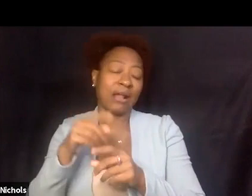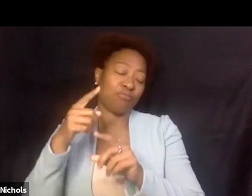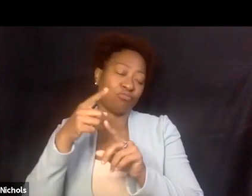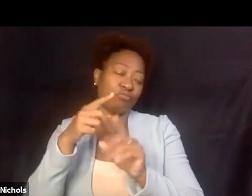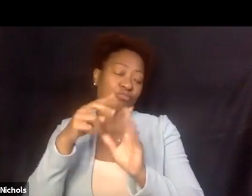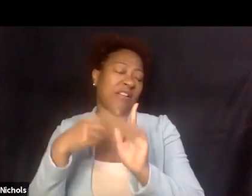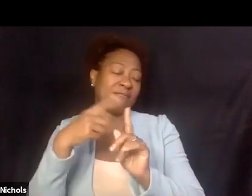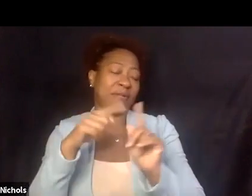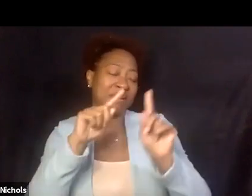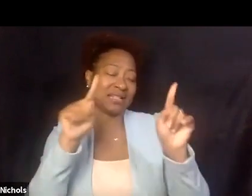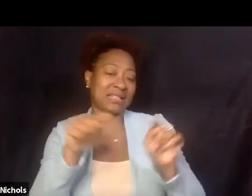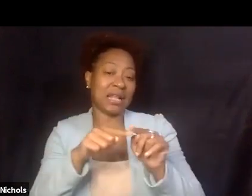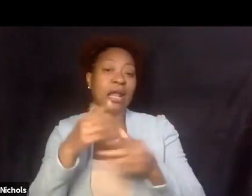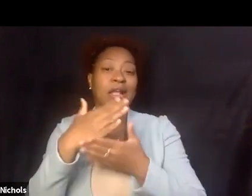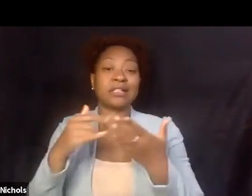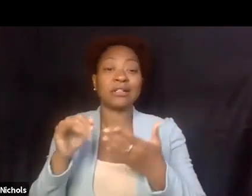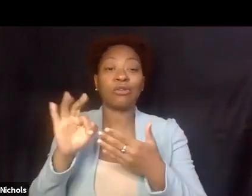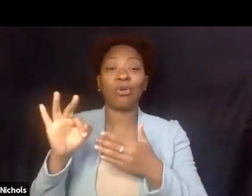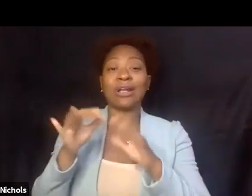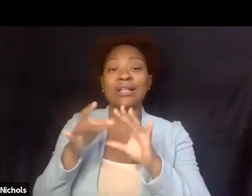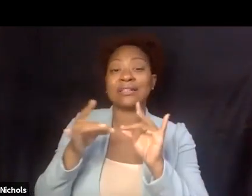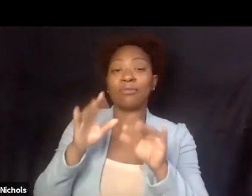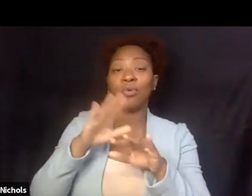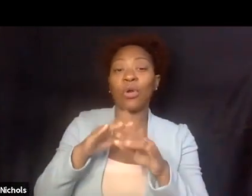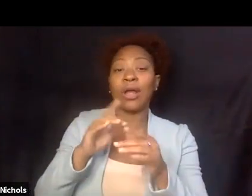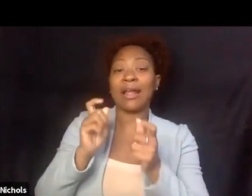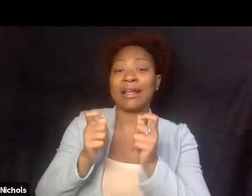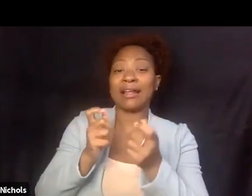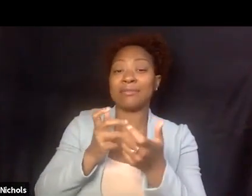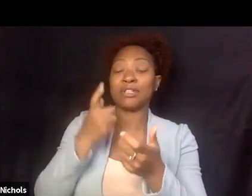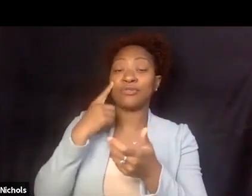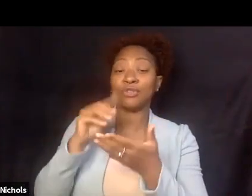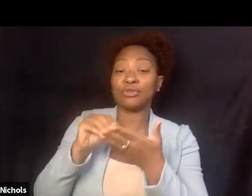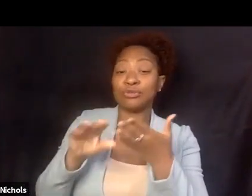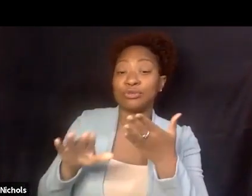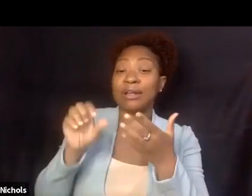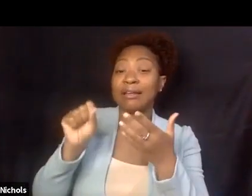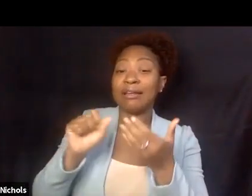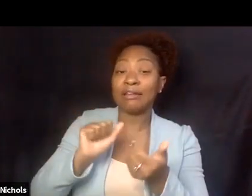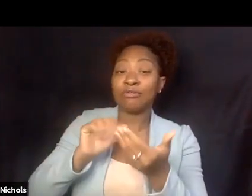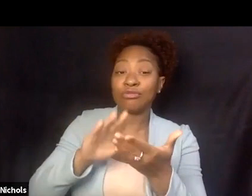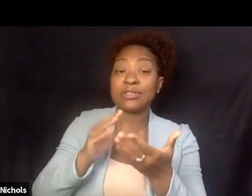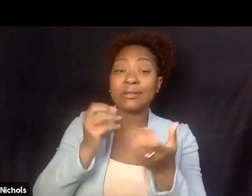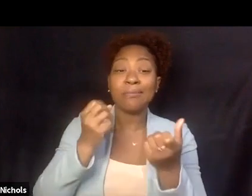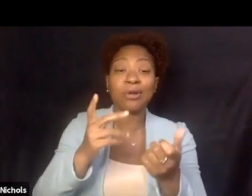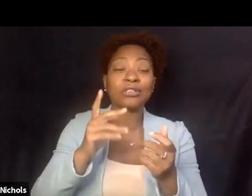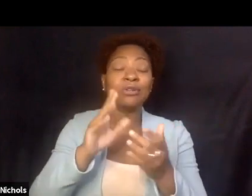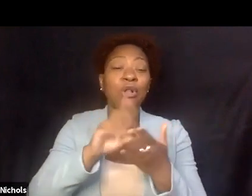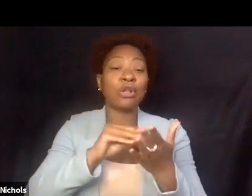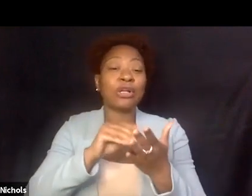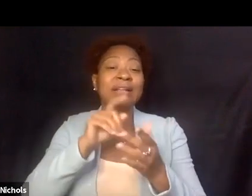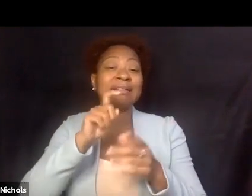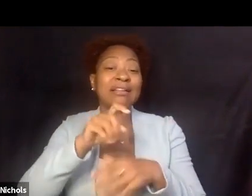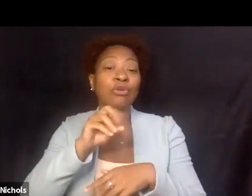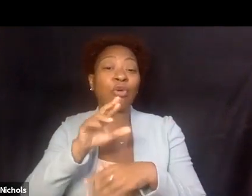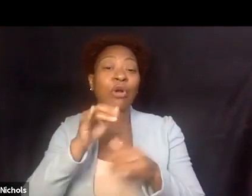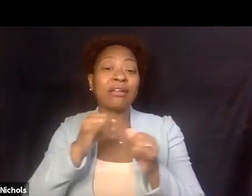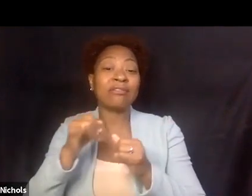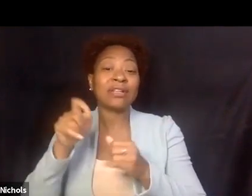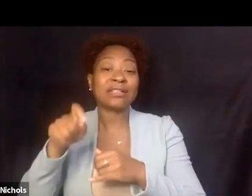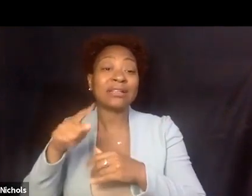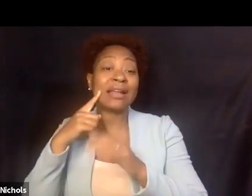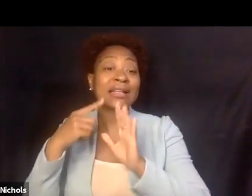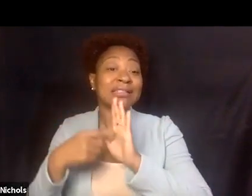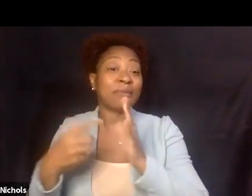slide, a section or a statement on accommodations for students. It can address multiple learning needs or individual needs. An example would